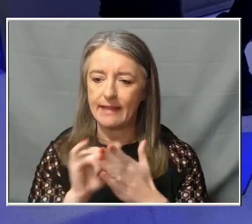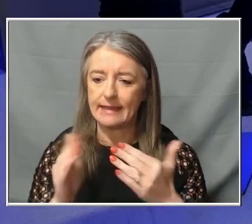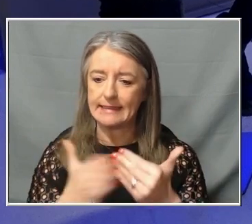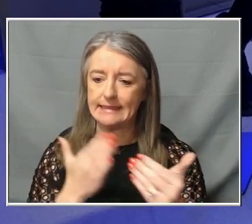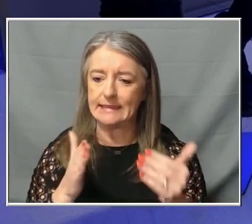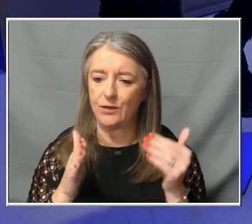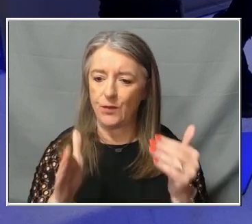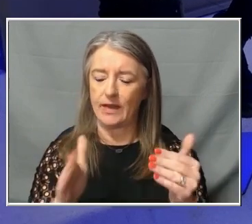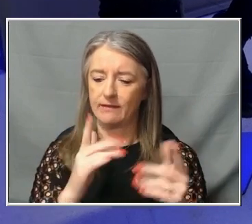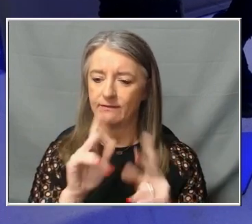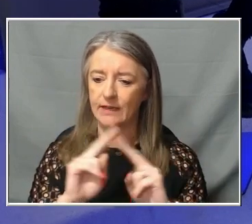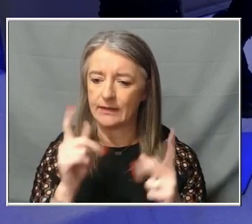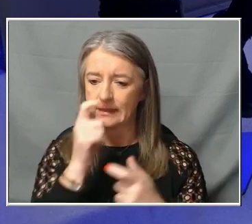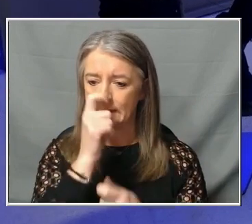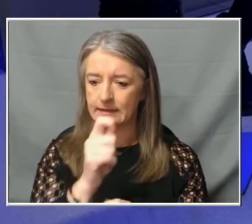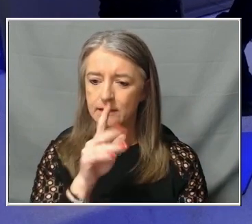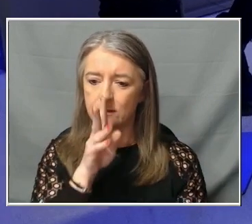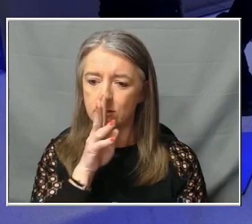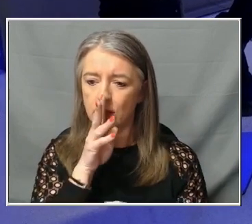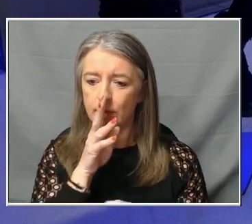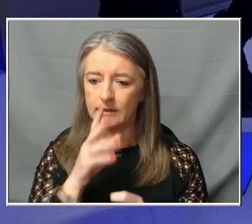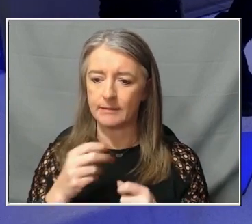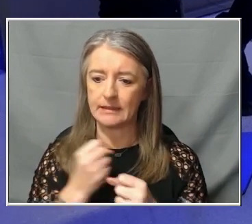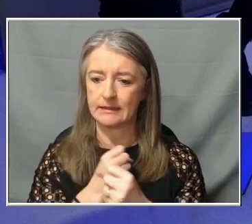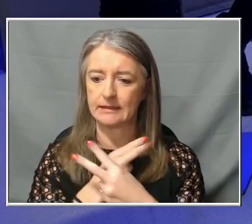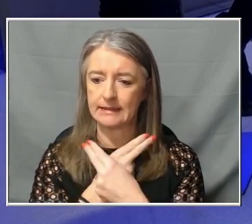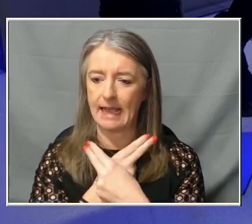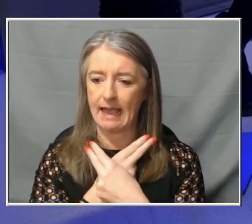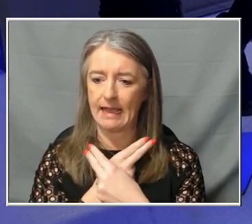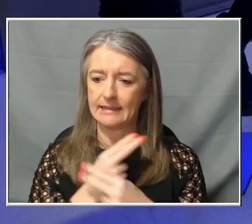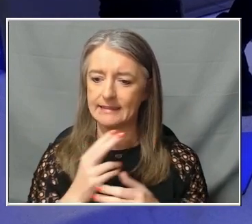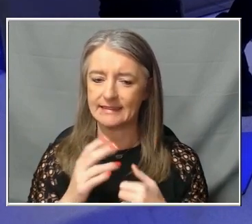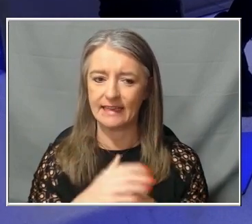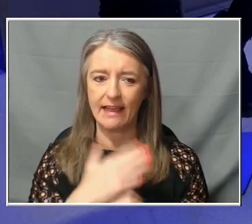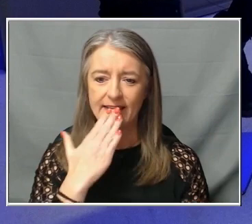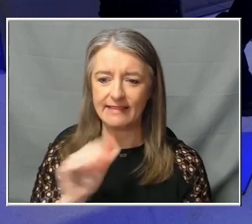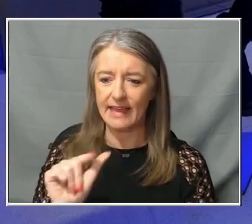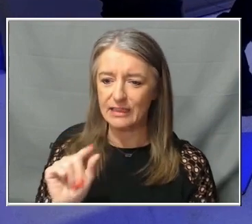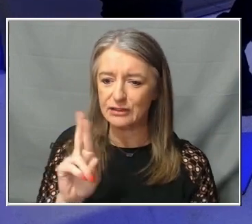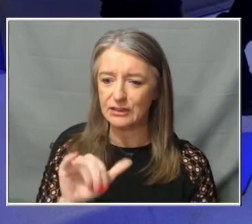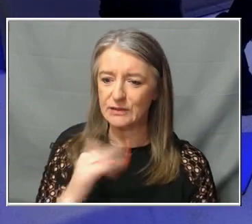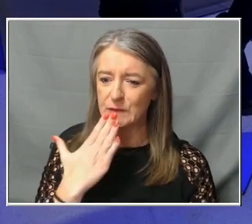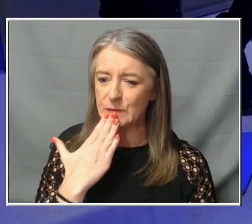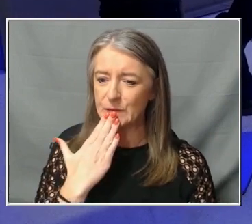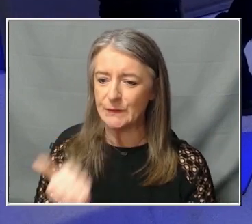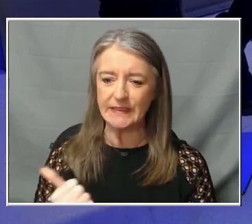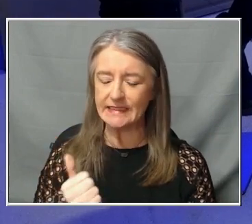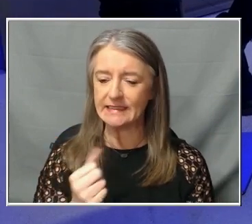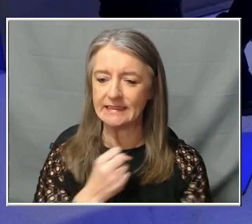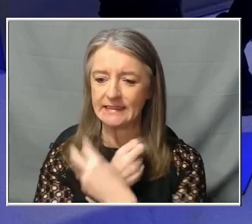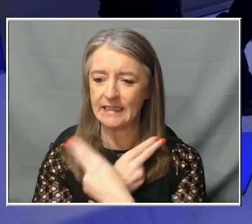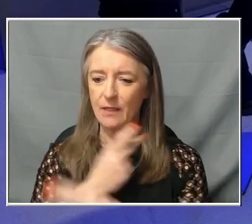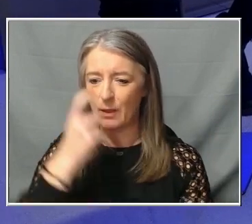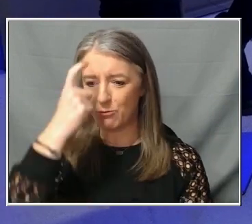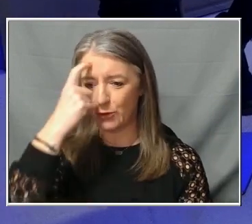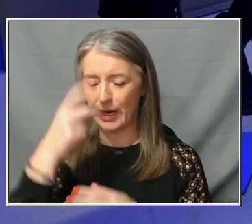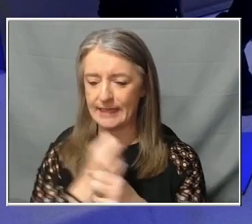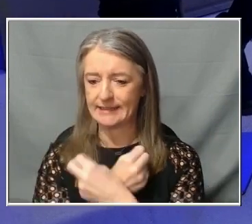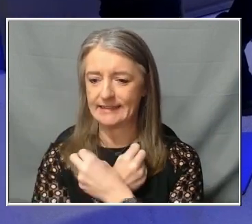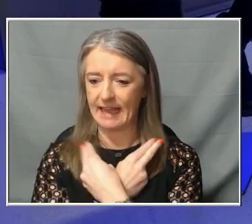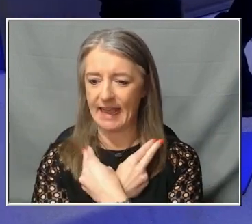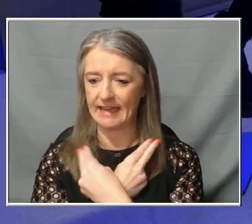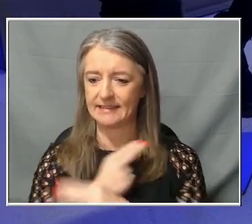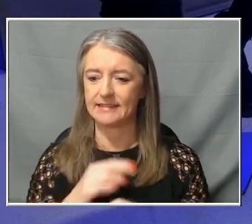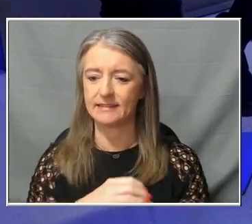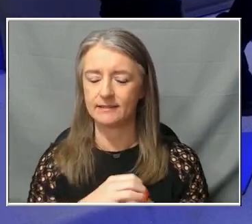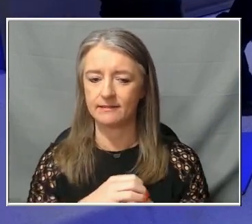Very interesting. Can we talk about the ties real quick? We can't. Thanks, Gary. These are sweet ties. the brain ties. The brain ties. Did he? Brain Month. I've